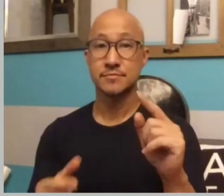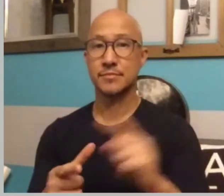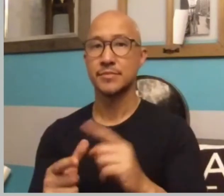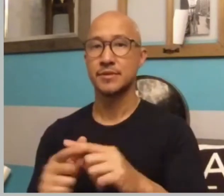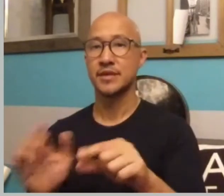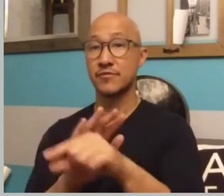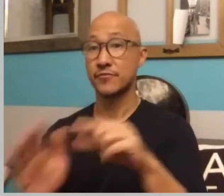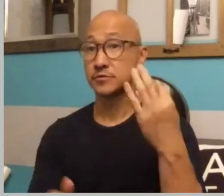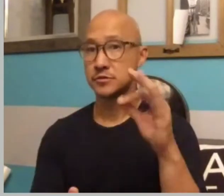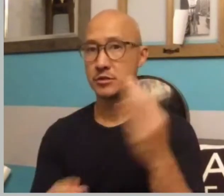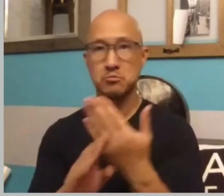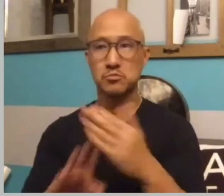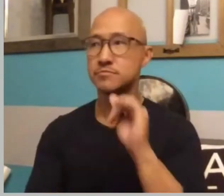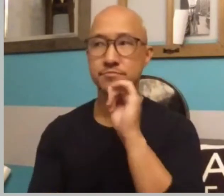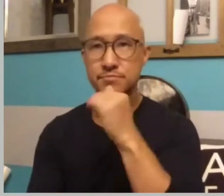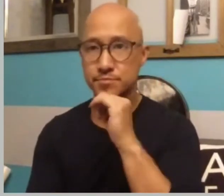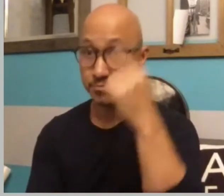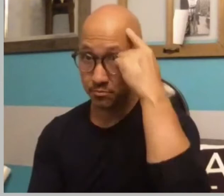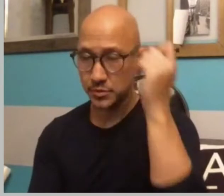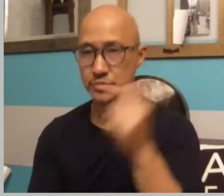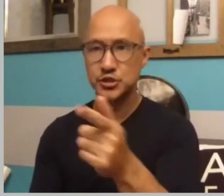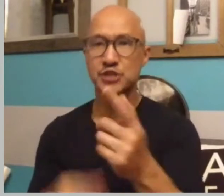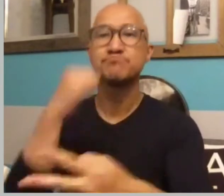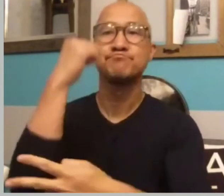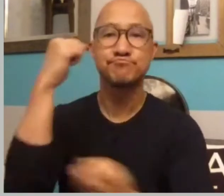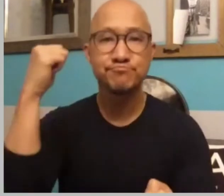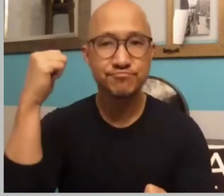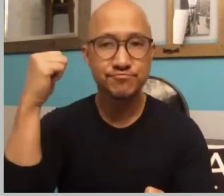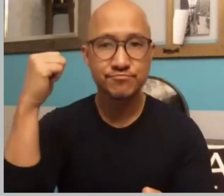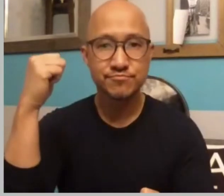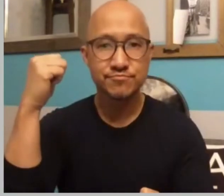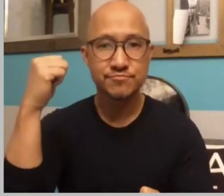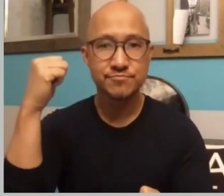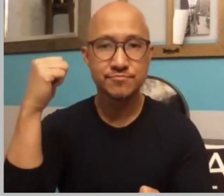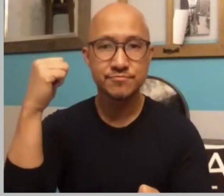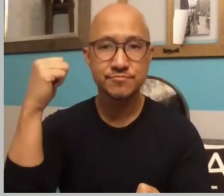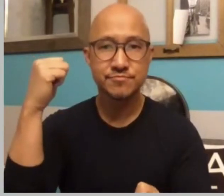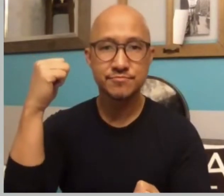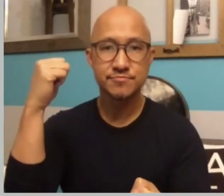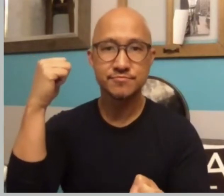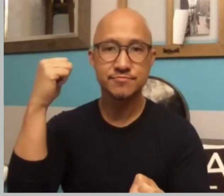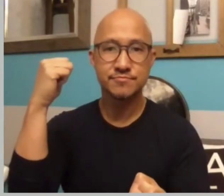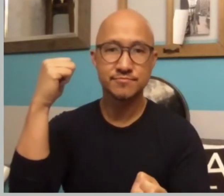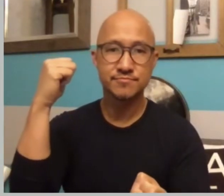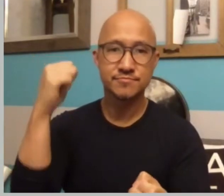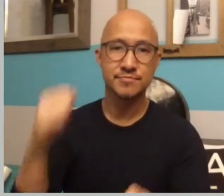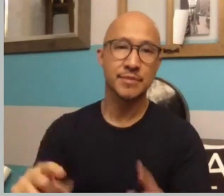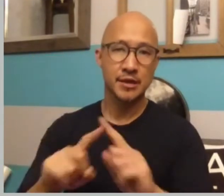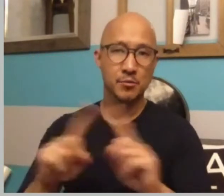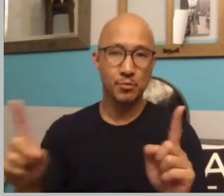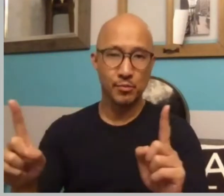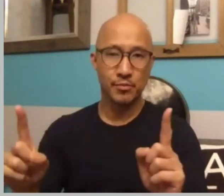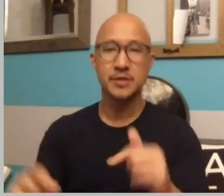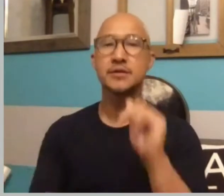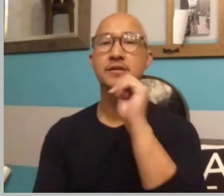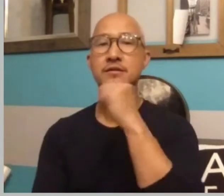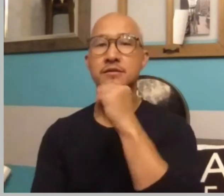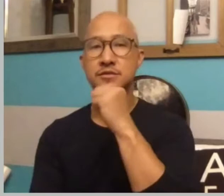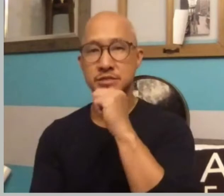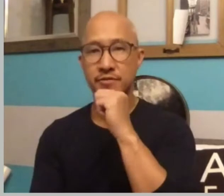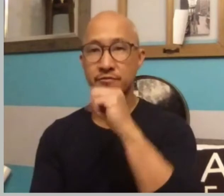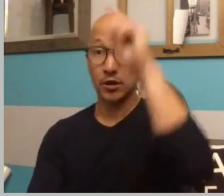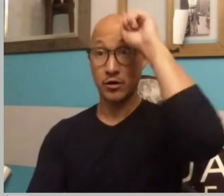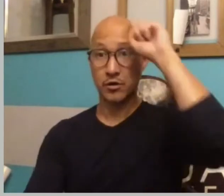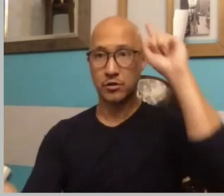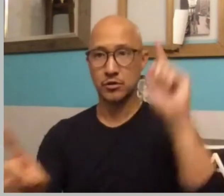other things. But in verse 19, he says, therefore, let those who suffer according to God's will